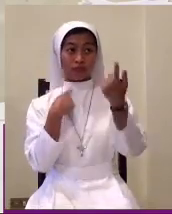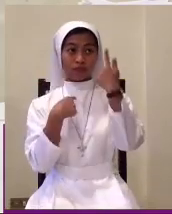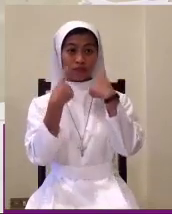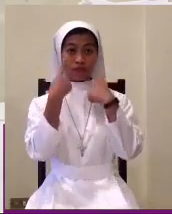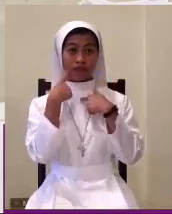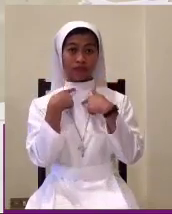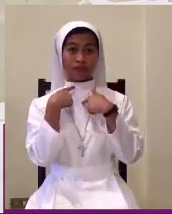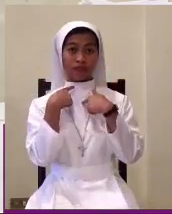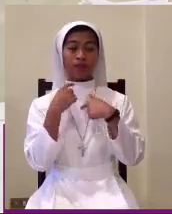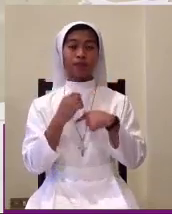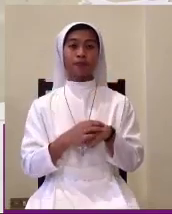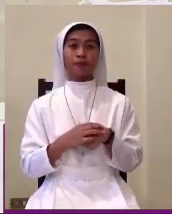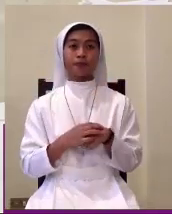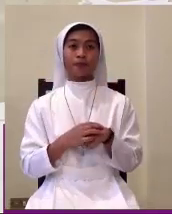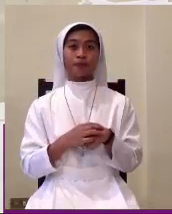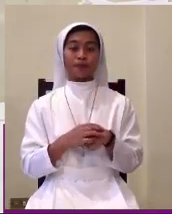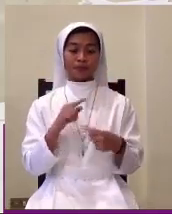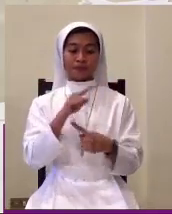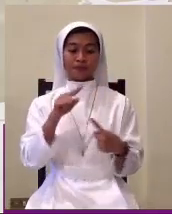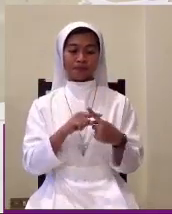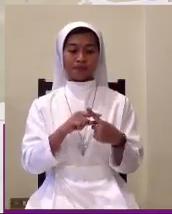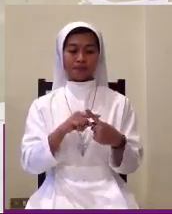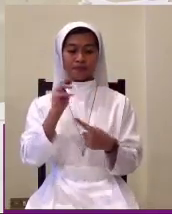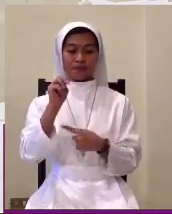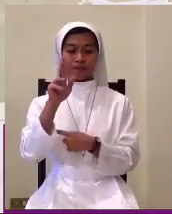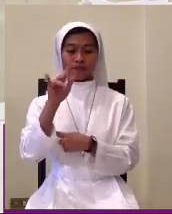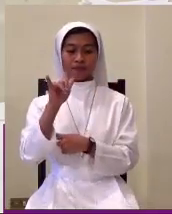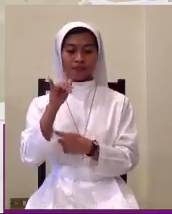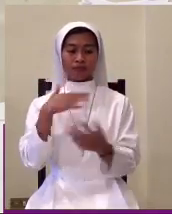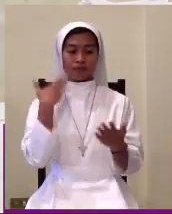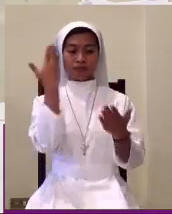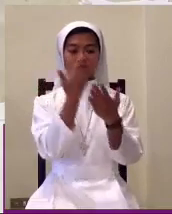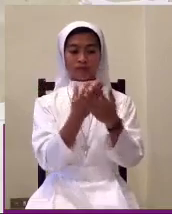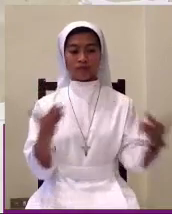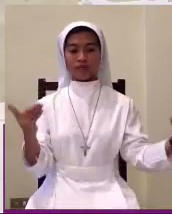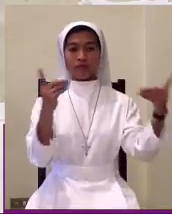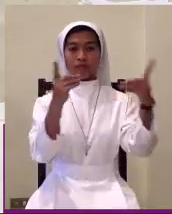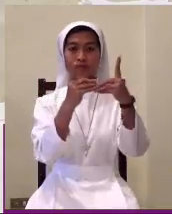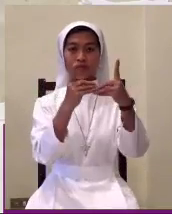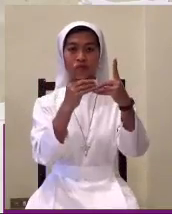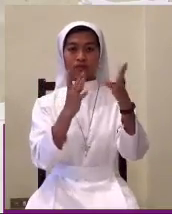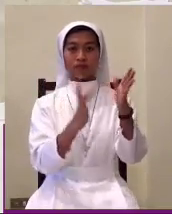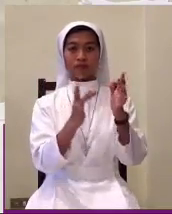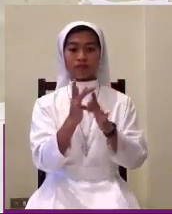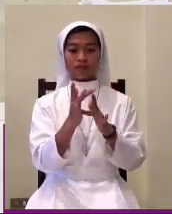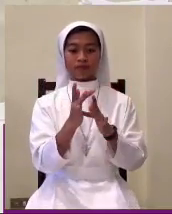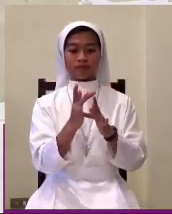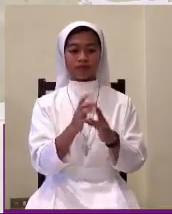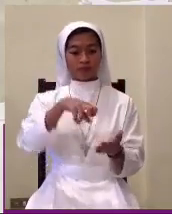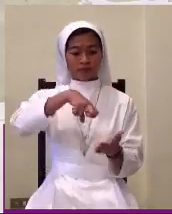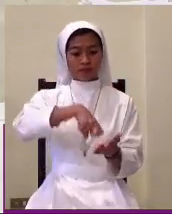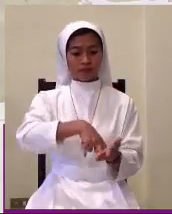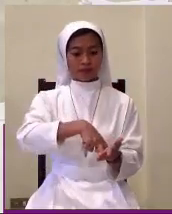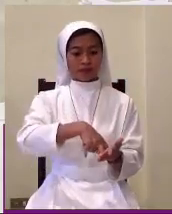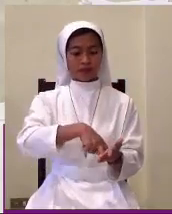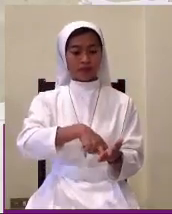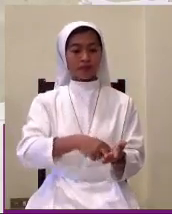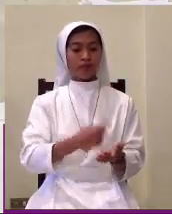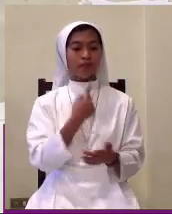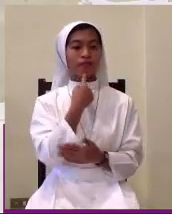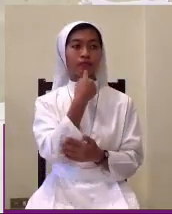there. When Mary came to where Jesus was and saw him, she fell at his feet and said to